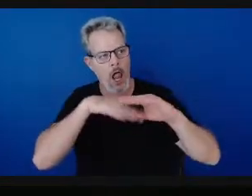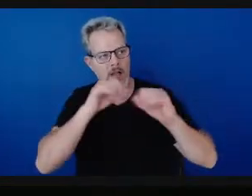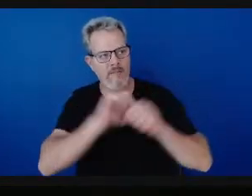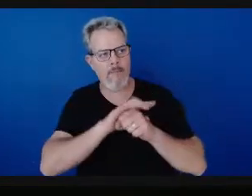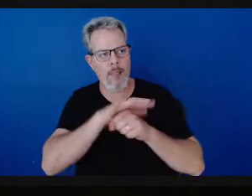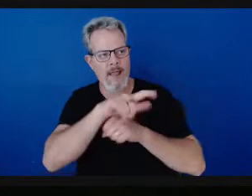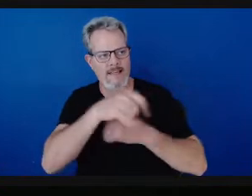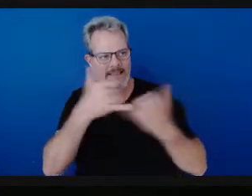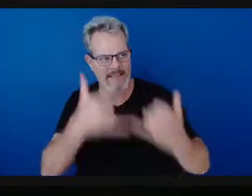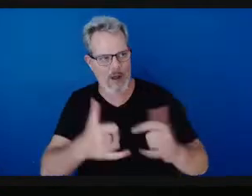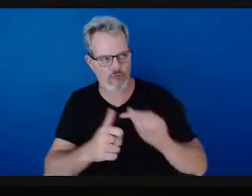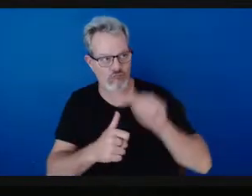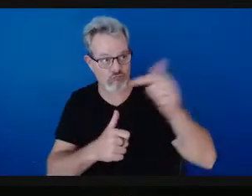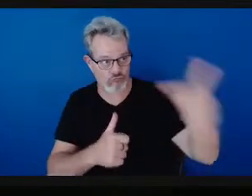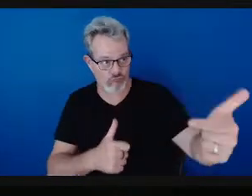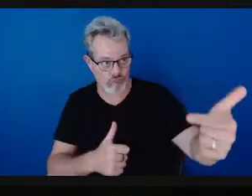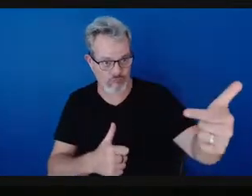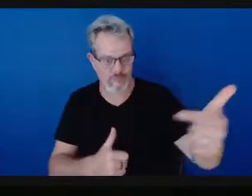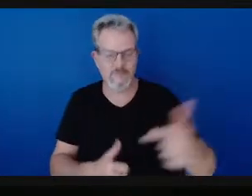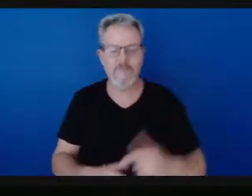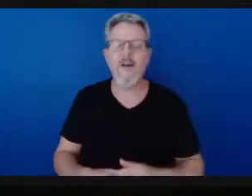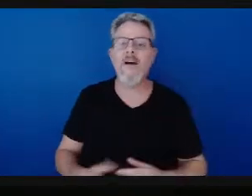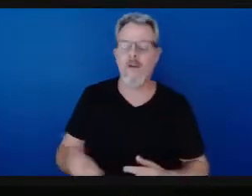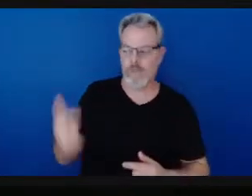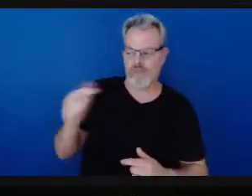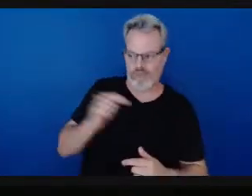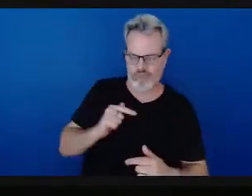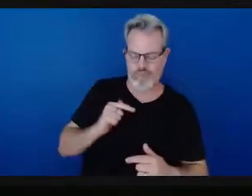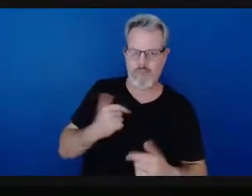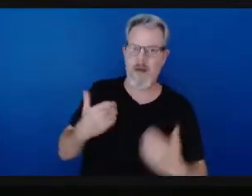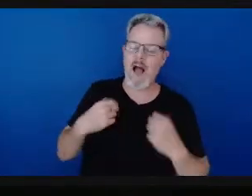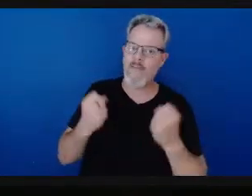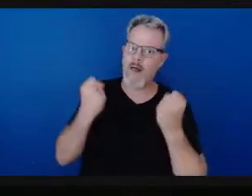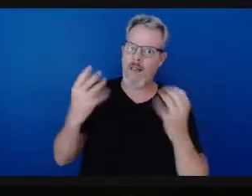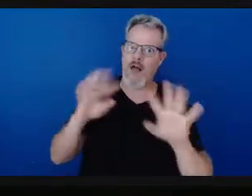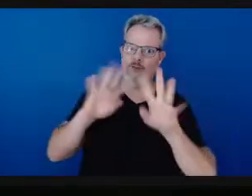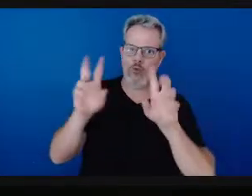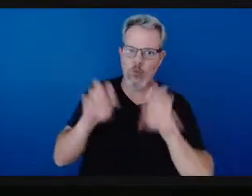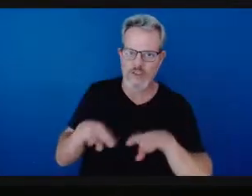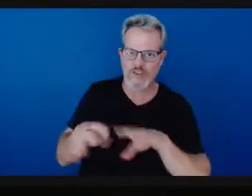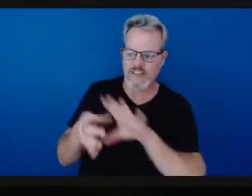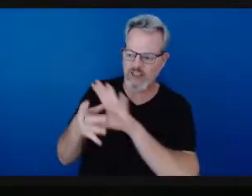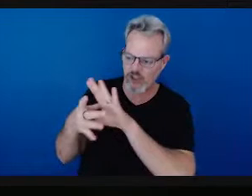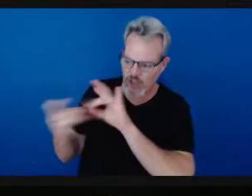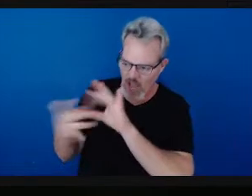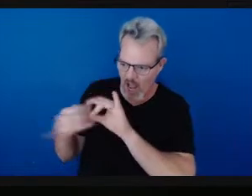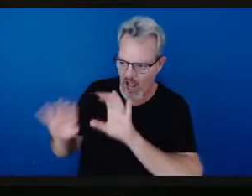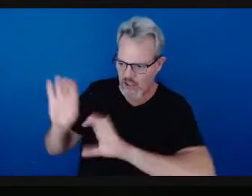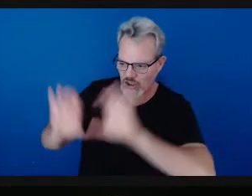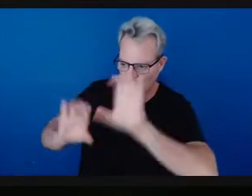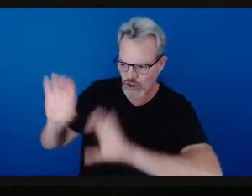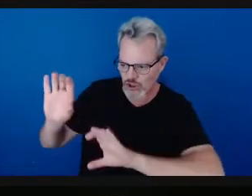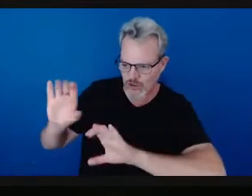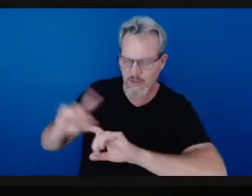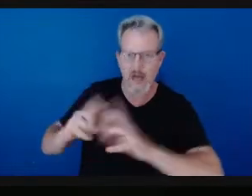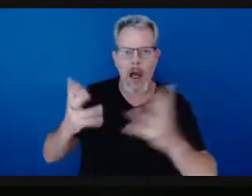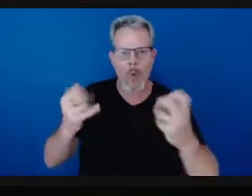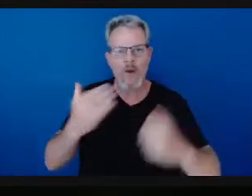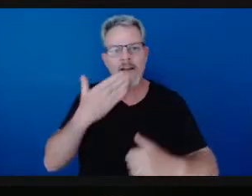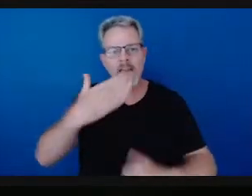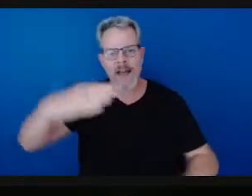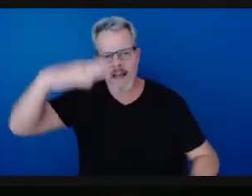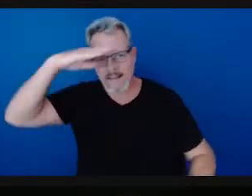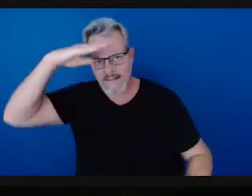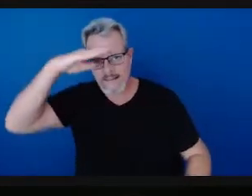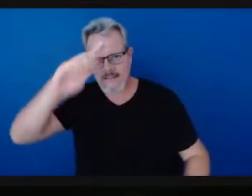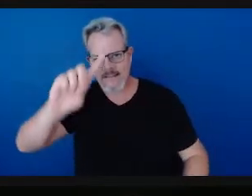now. Well, there's a bunch of questions that we have in chat, but we can get to those in a minute. I'd like to thank Dano and Carrie